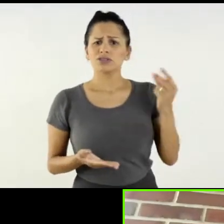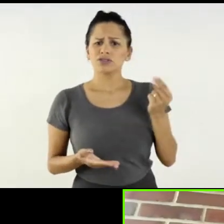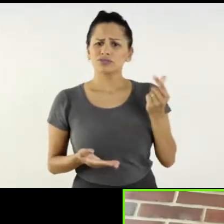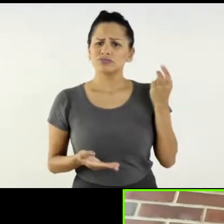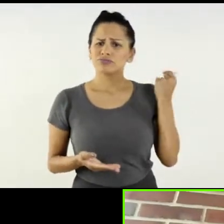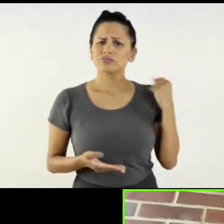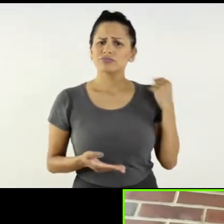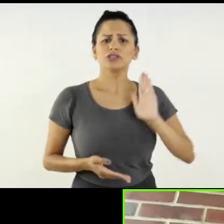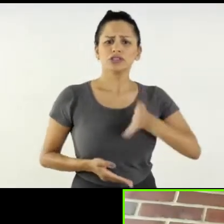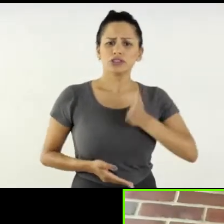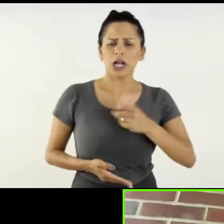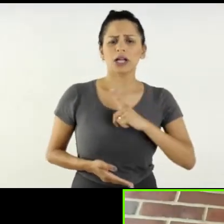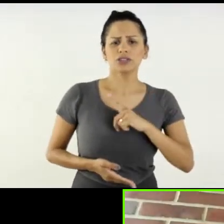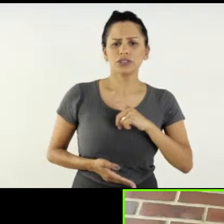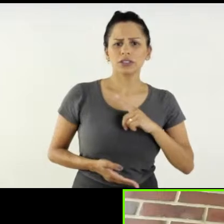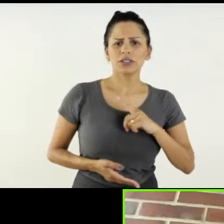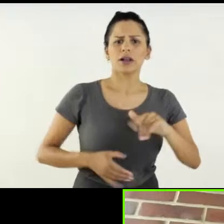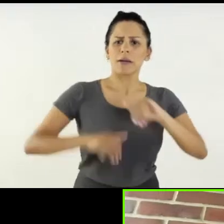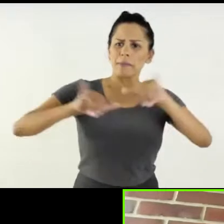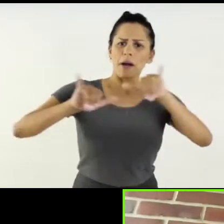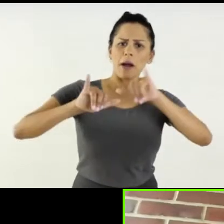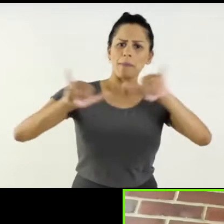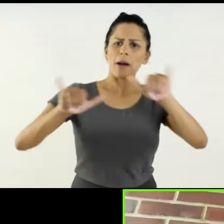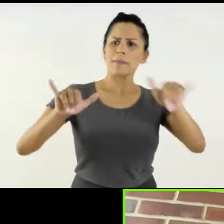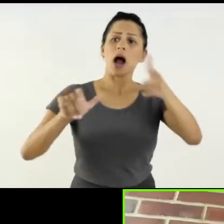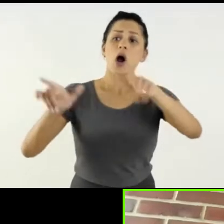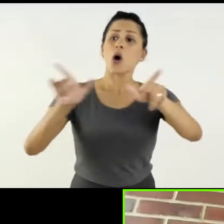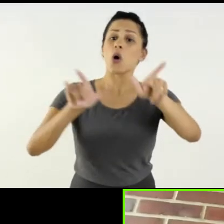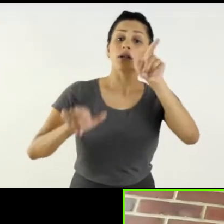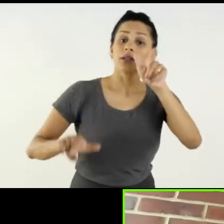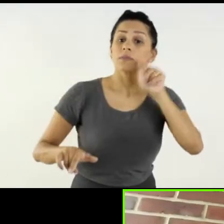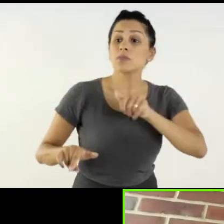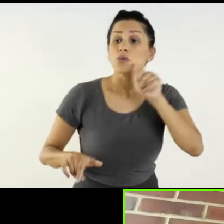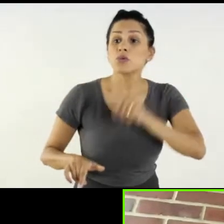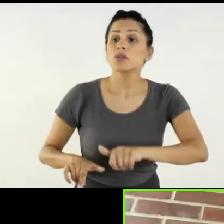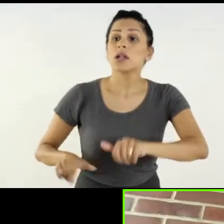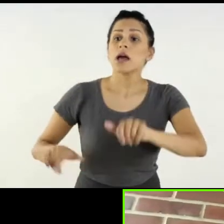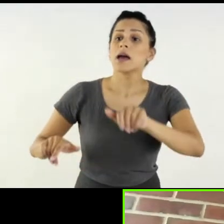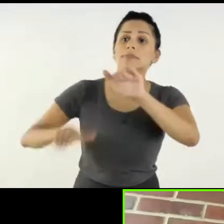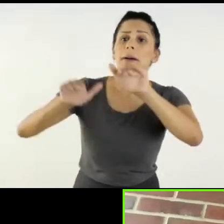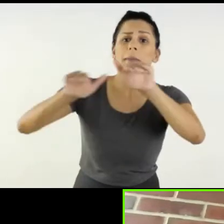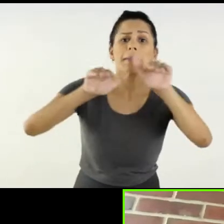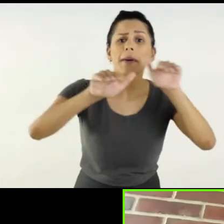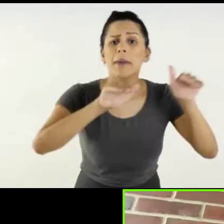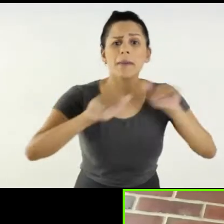or to sort of get the word out. And they did that through photographs. So it felt to me that